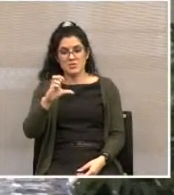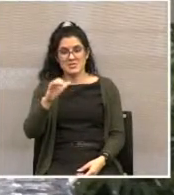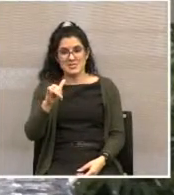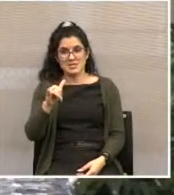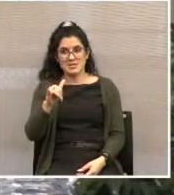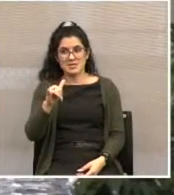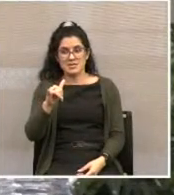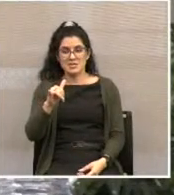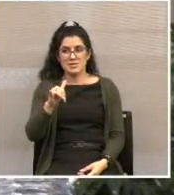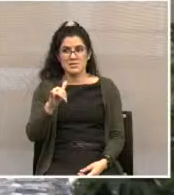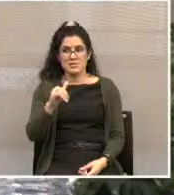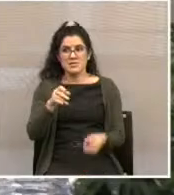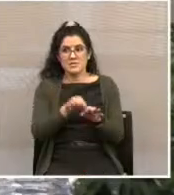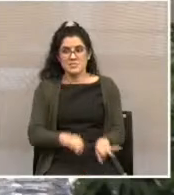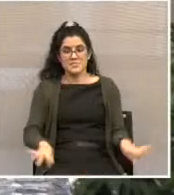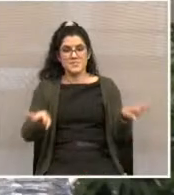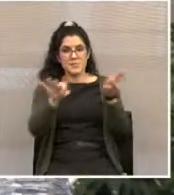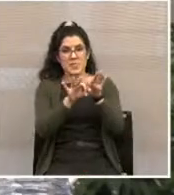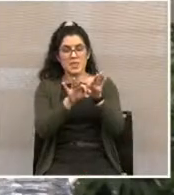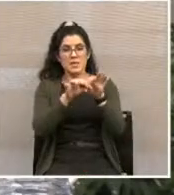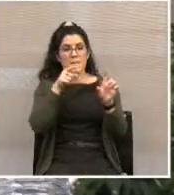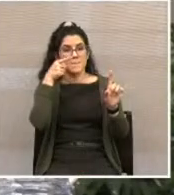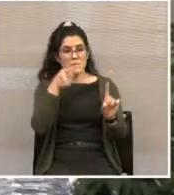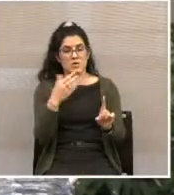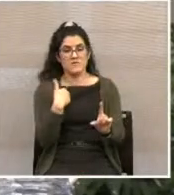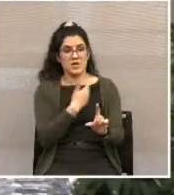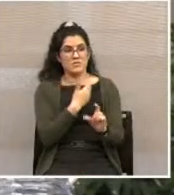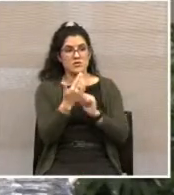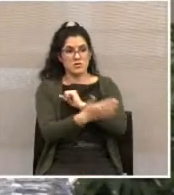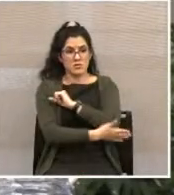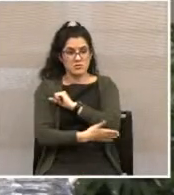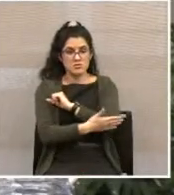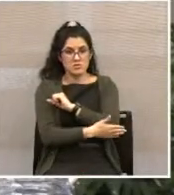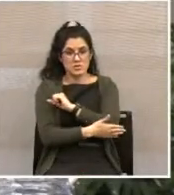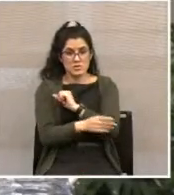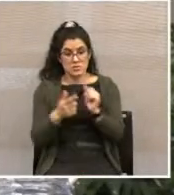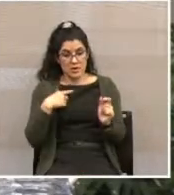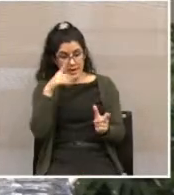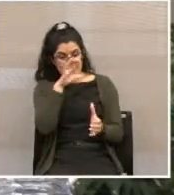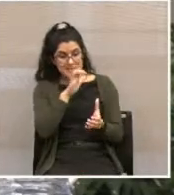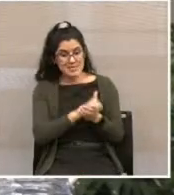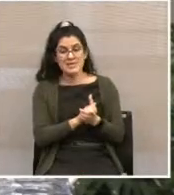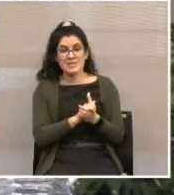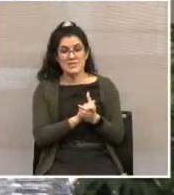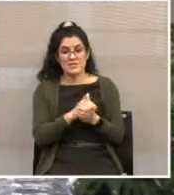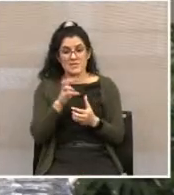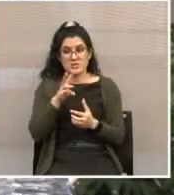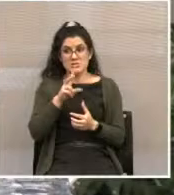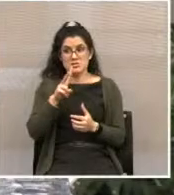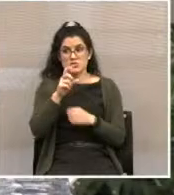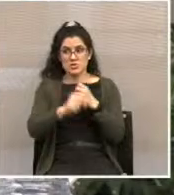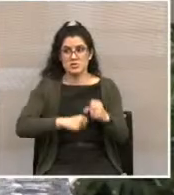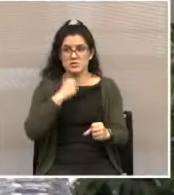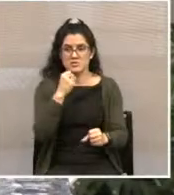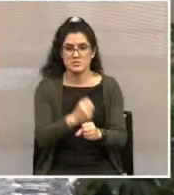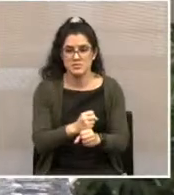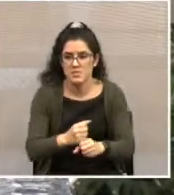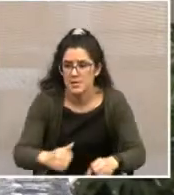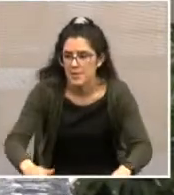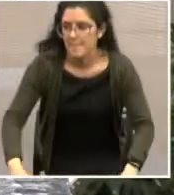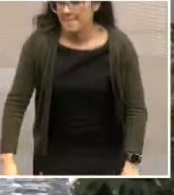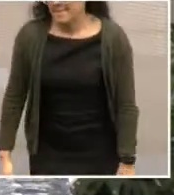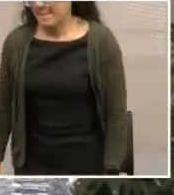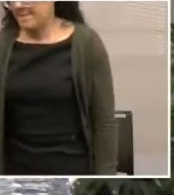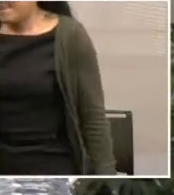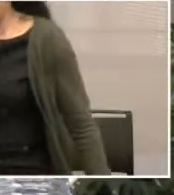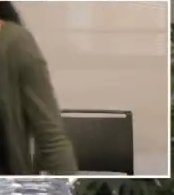the vital part of our country. At least this is what I believe for 62 years that I've been here. I'm